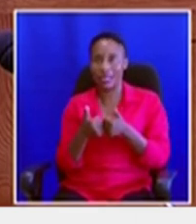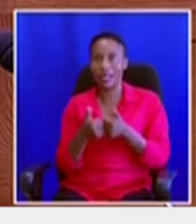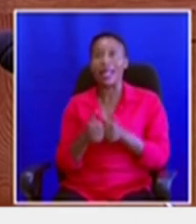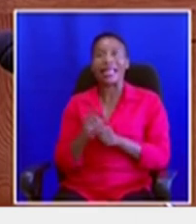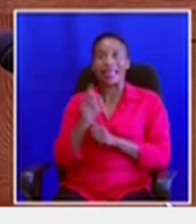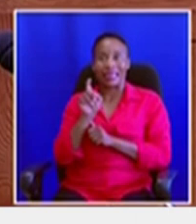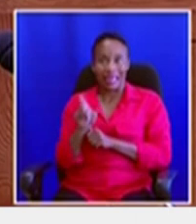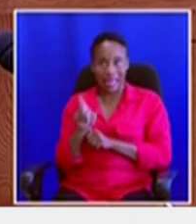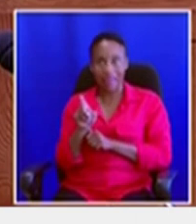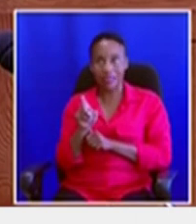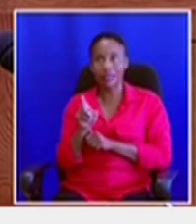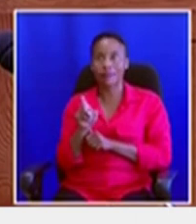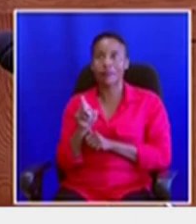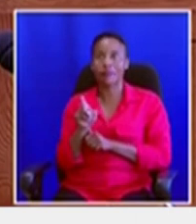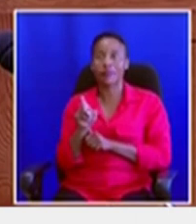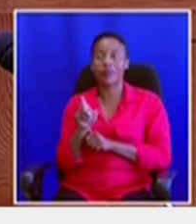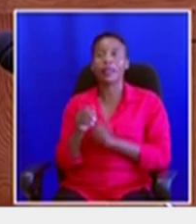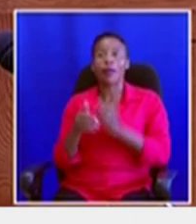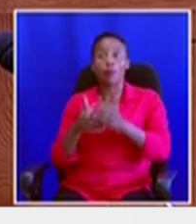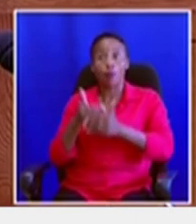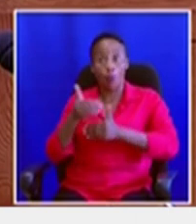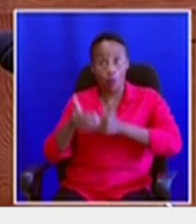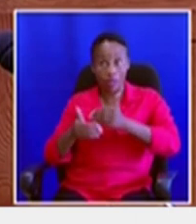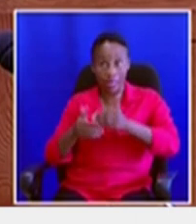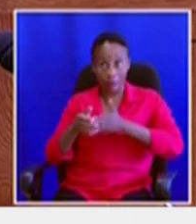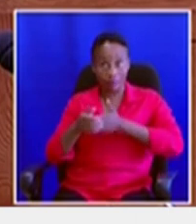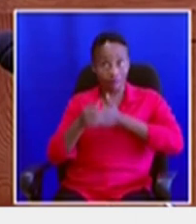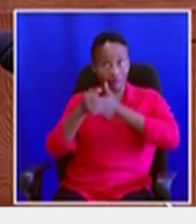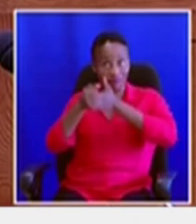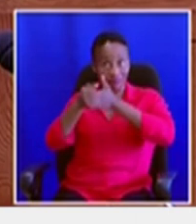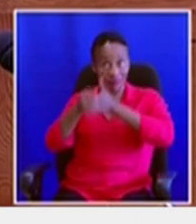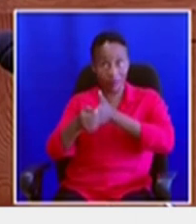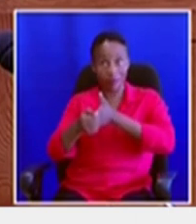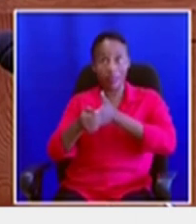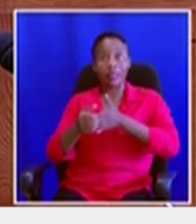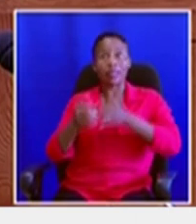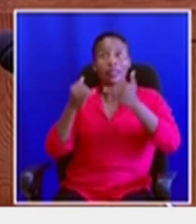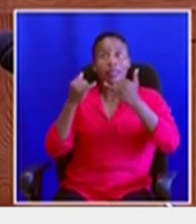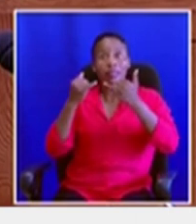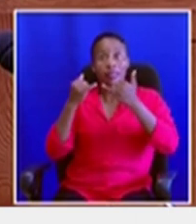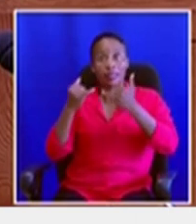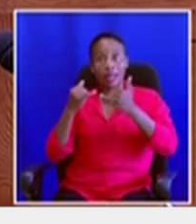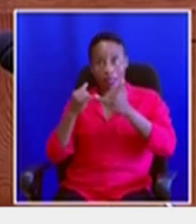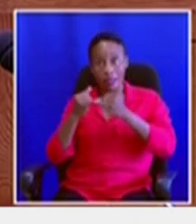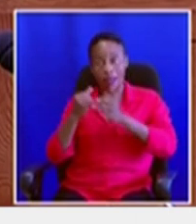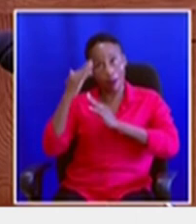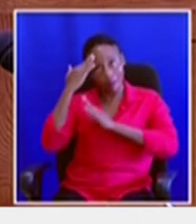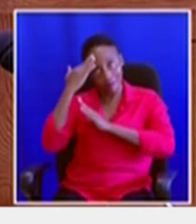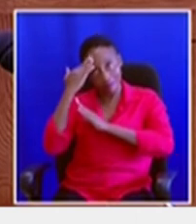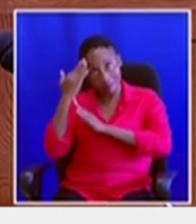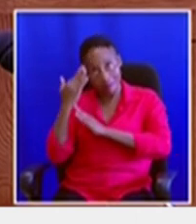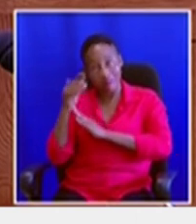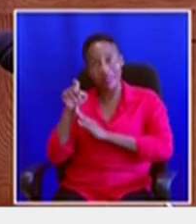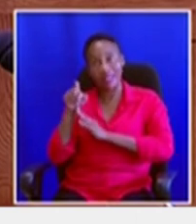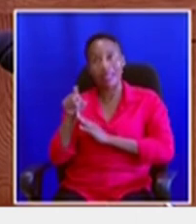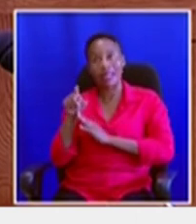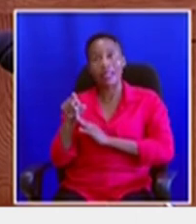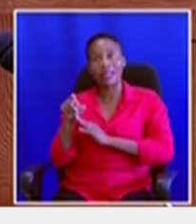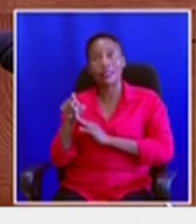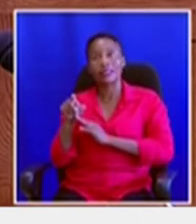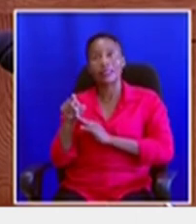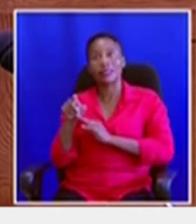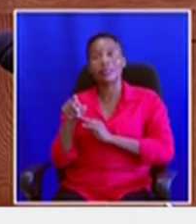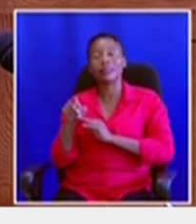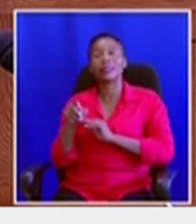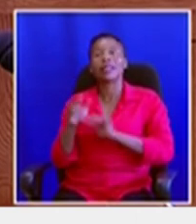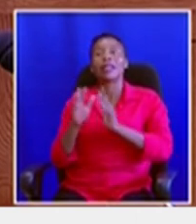led to this process that I inaugurated, to have the Deputy President leading